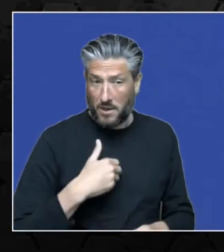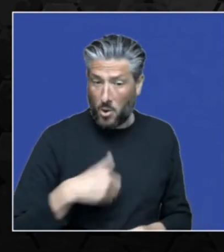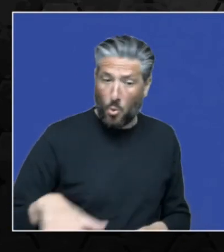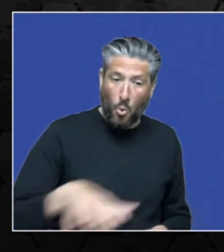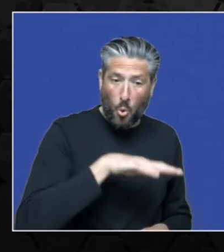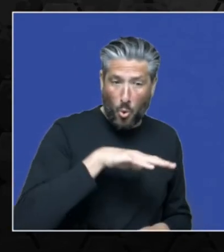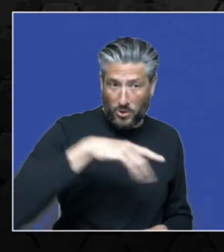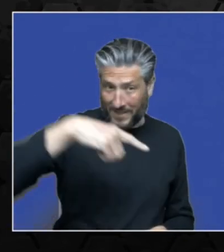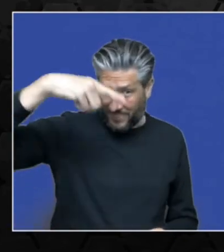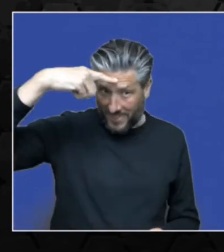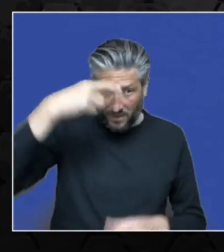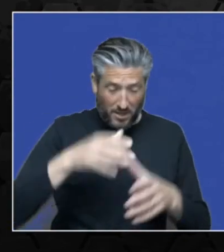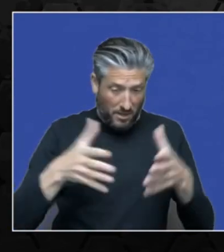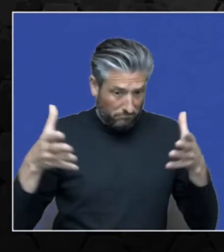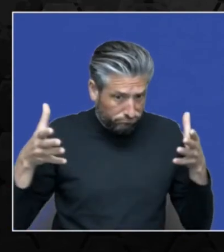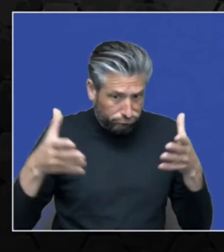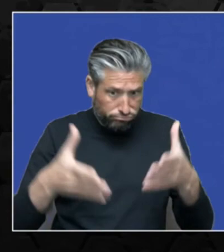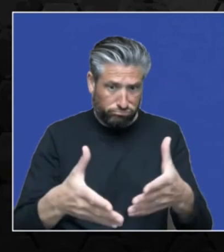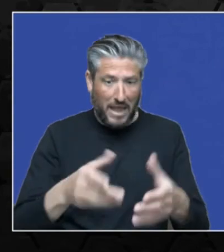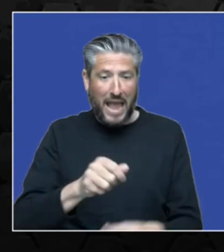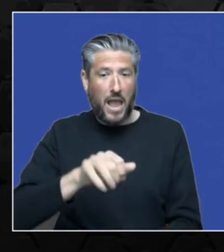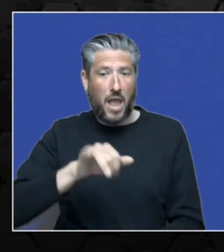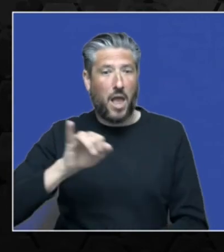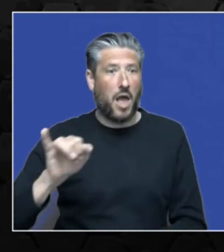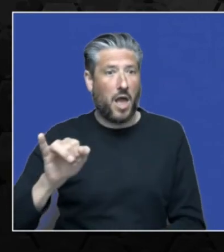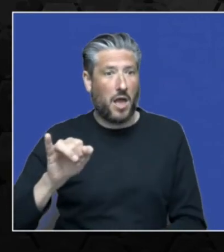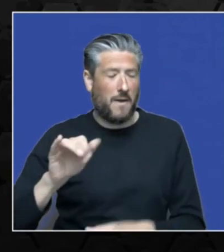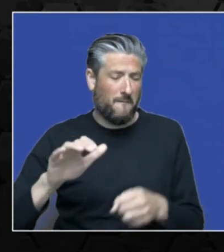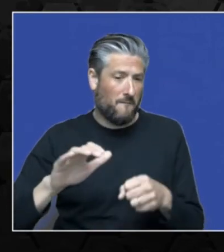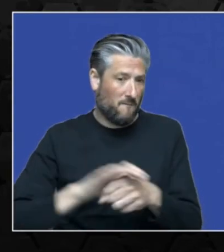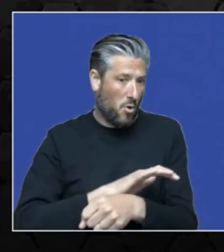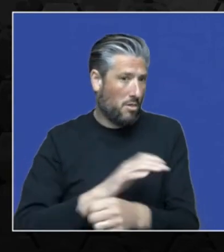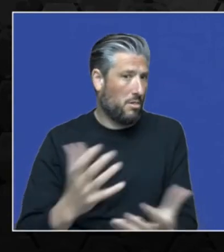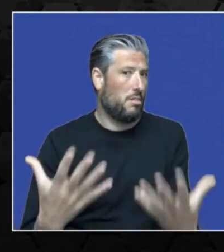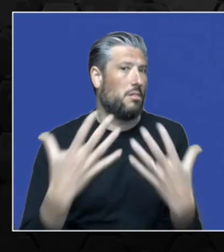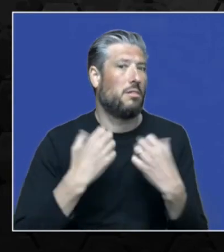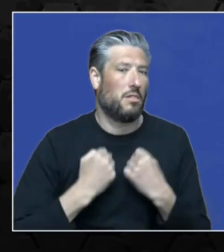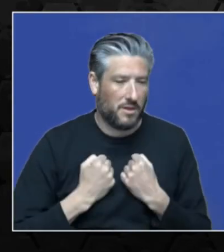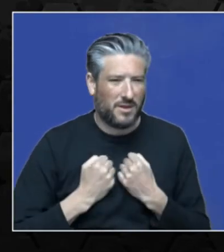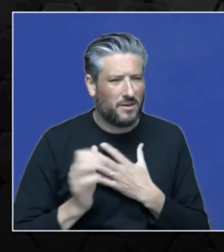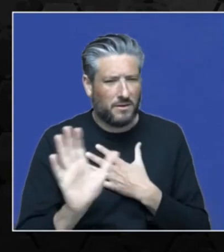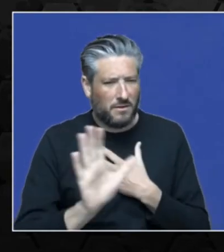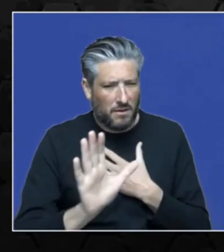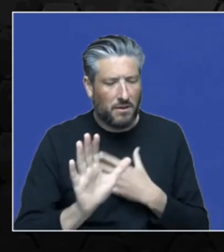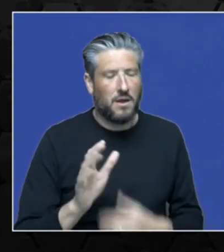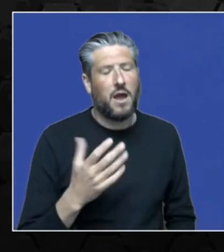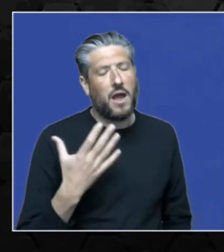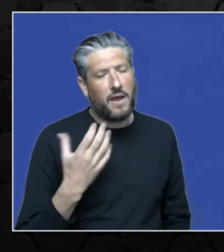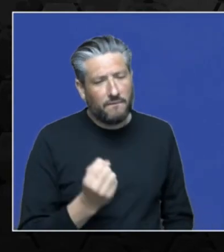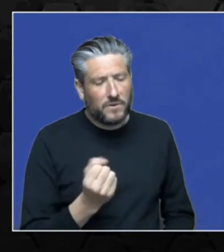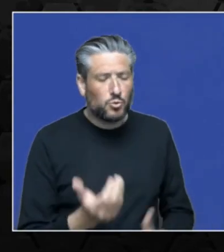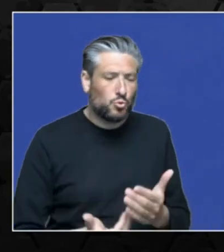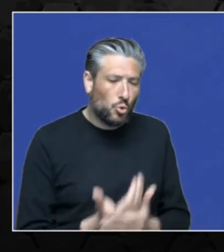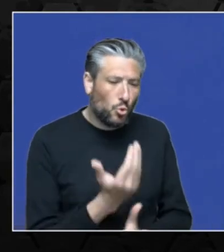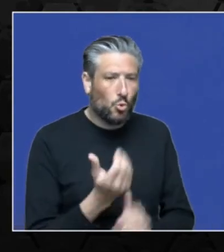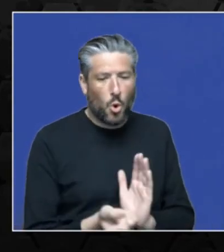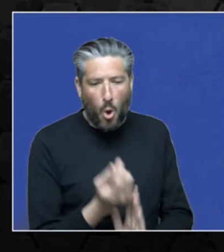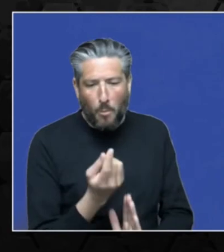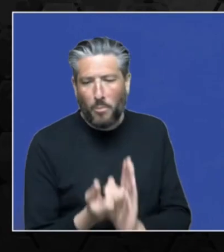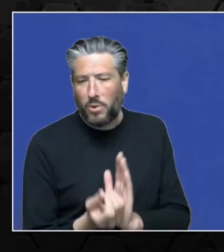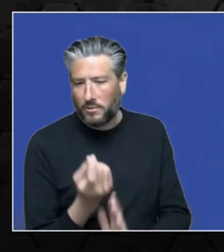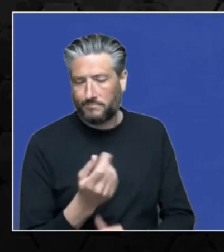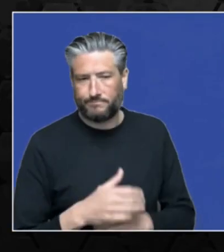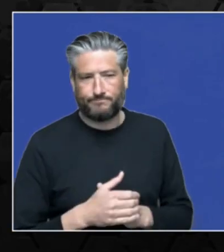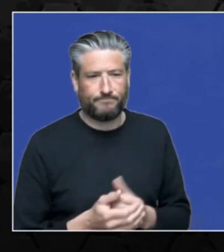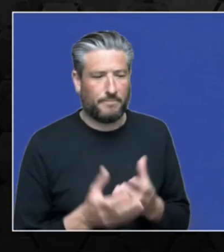that constantly technology is evolving and new opportunities are being created. So even though, let's say, first we have virtualization, then